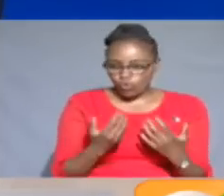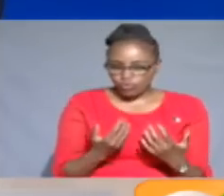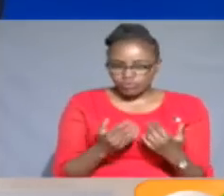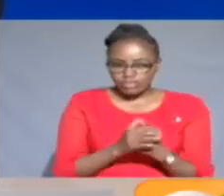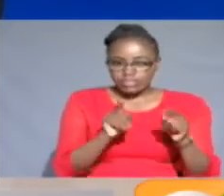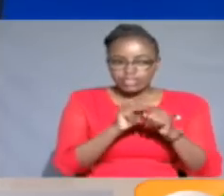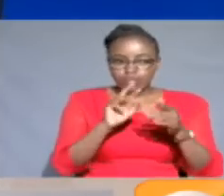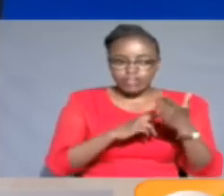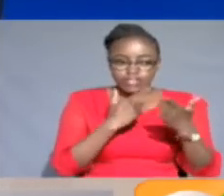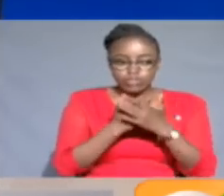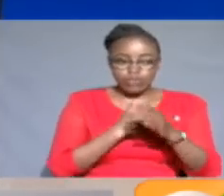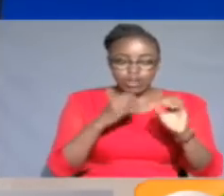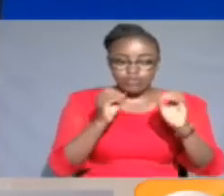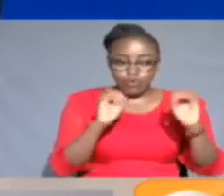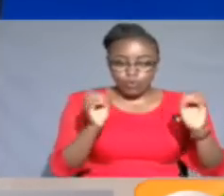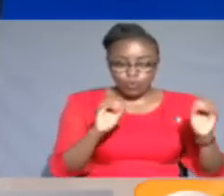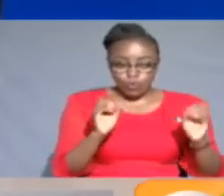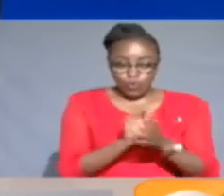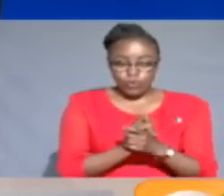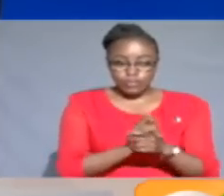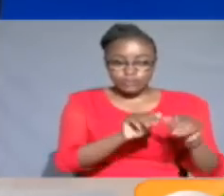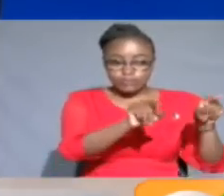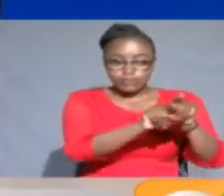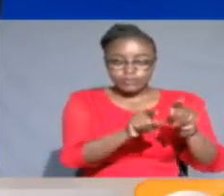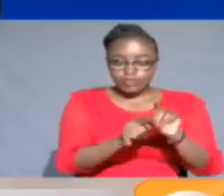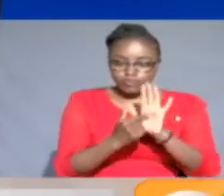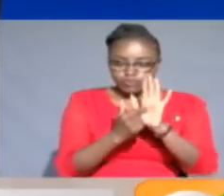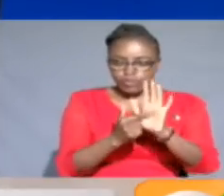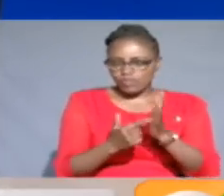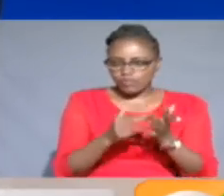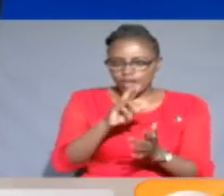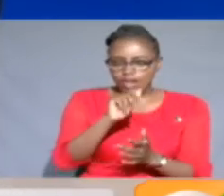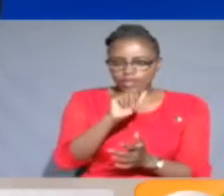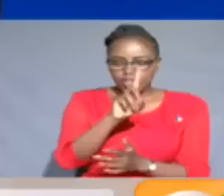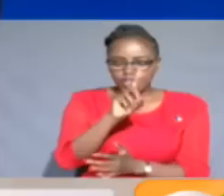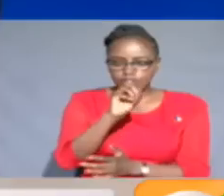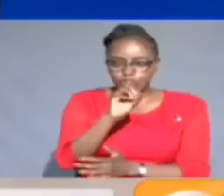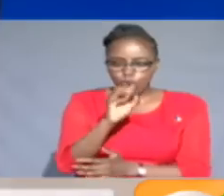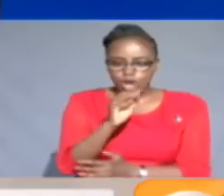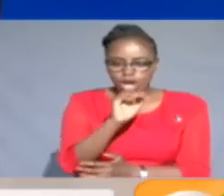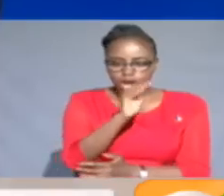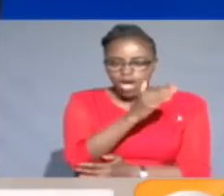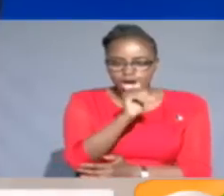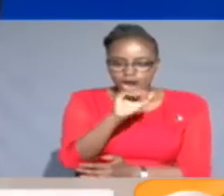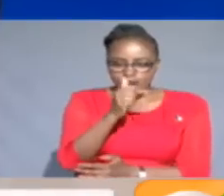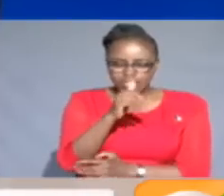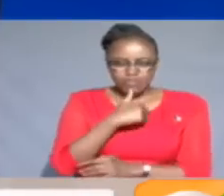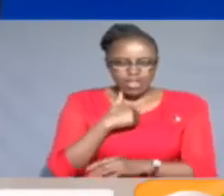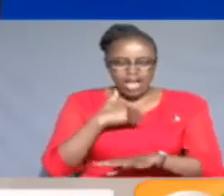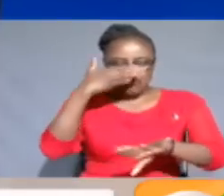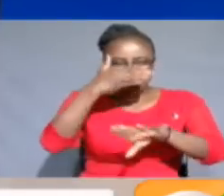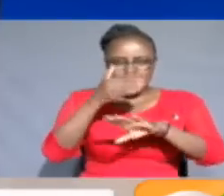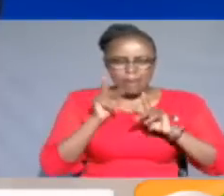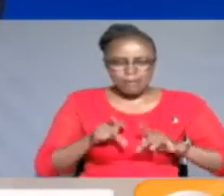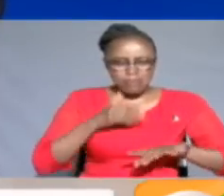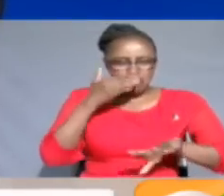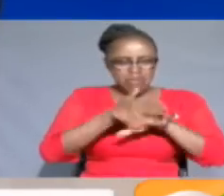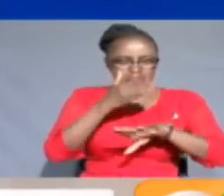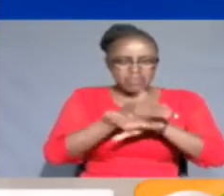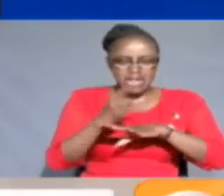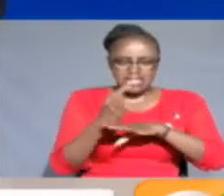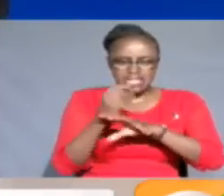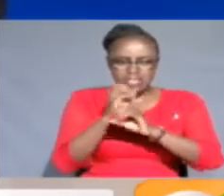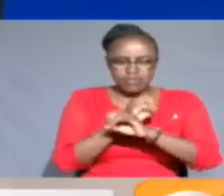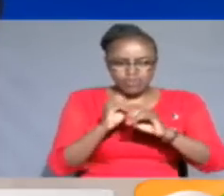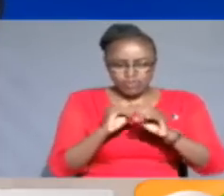and resources to ensure Kenyans are not exposed to higher radioactive rays. We have so many quacks operating X-ray machines without an